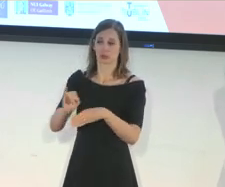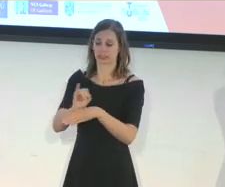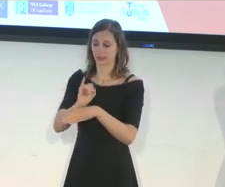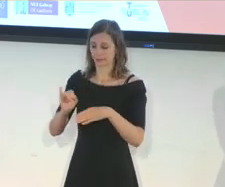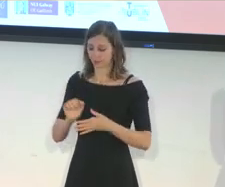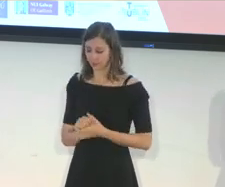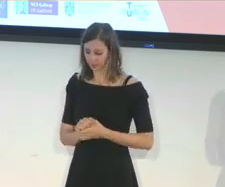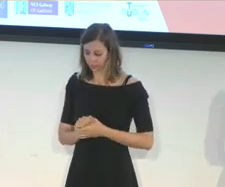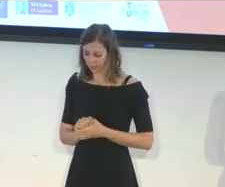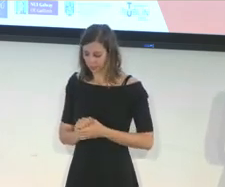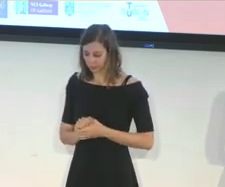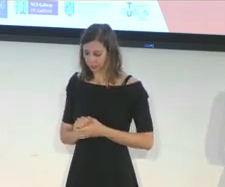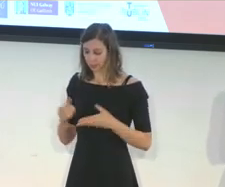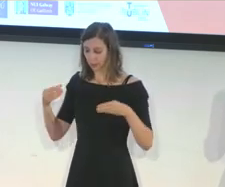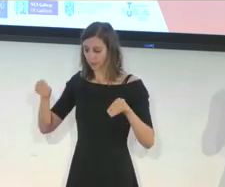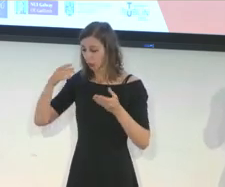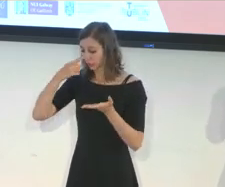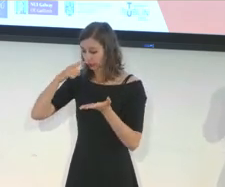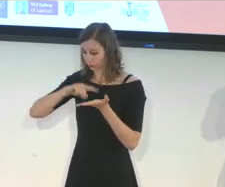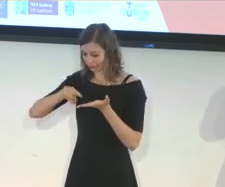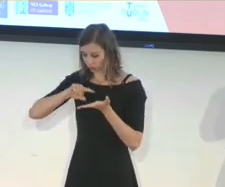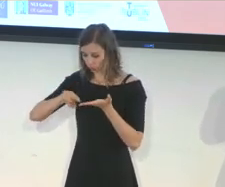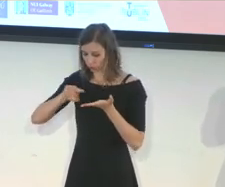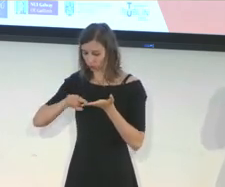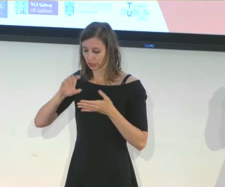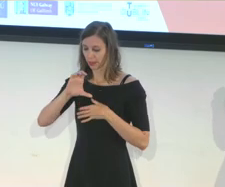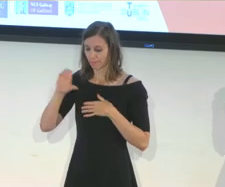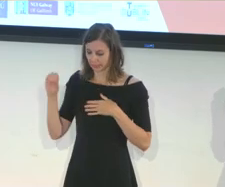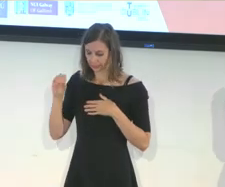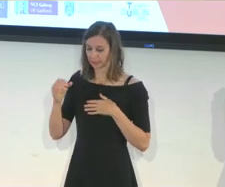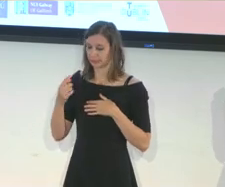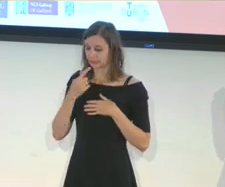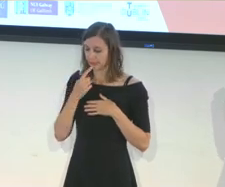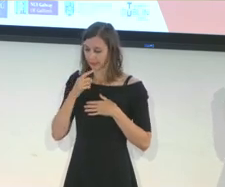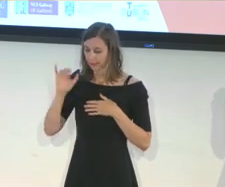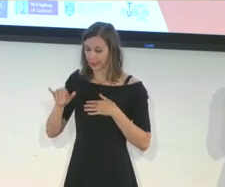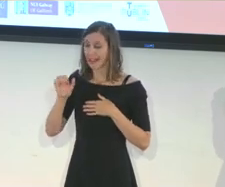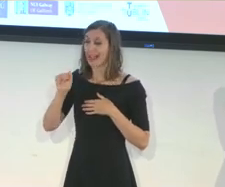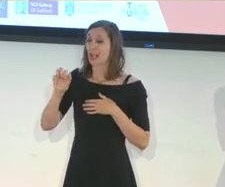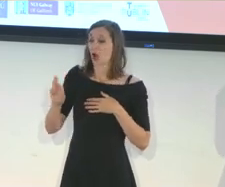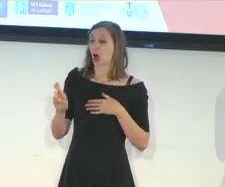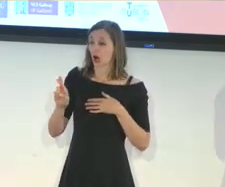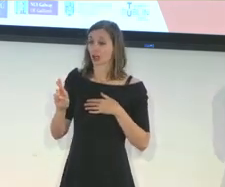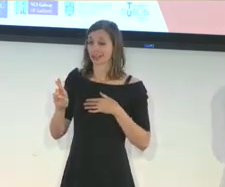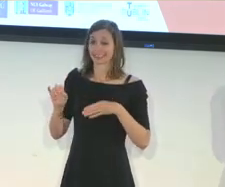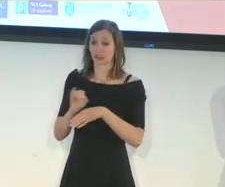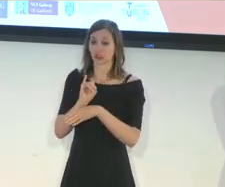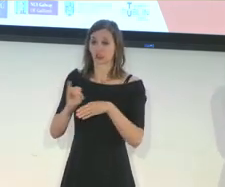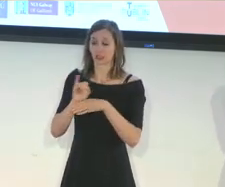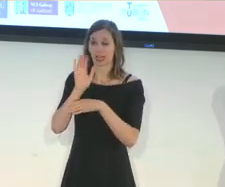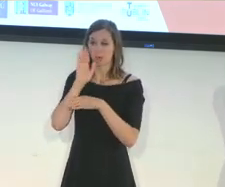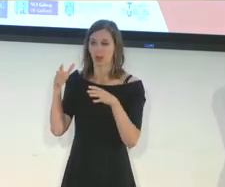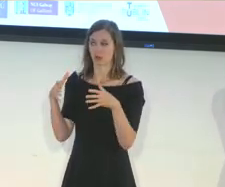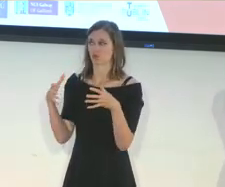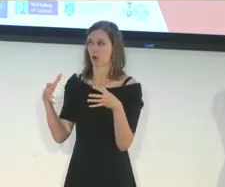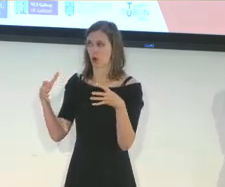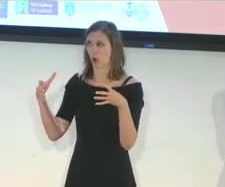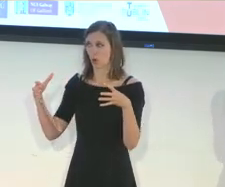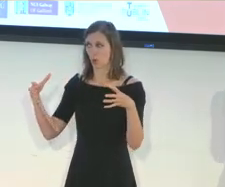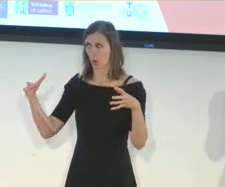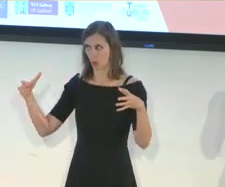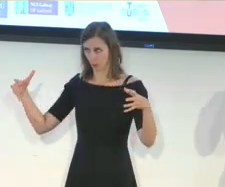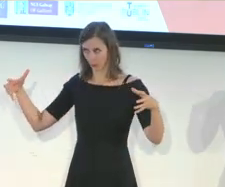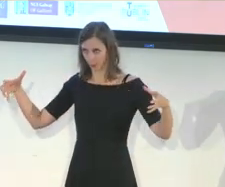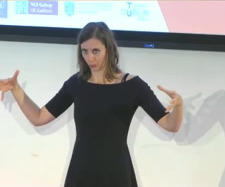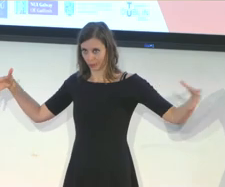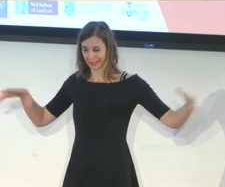According to market research company FactMR, AR in education sector is expected to grow at a compound annual growth rate of